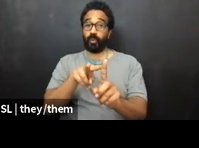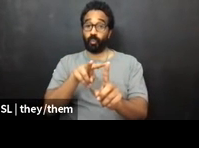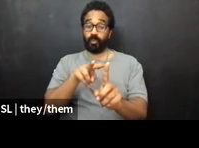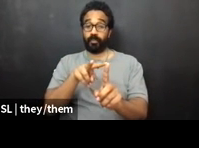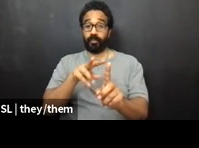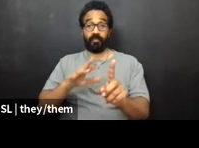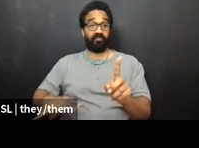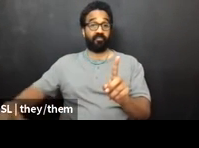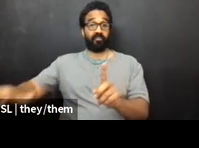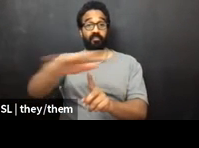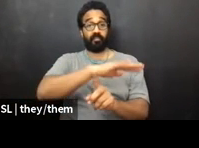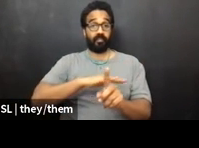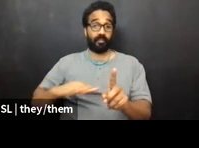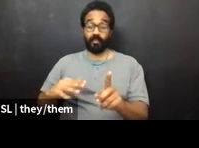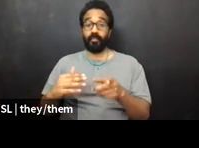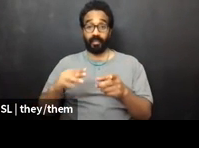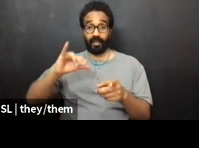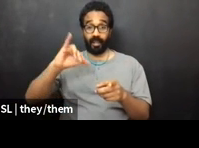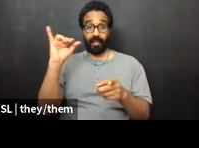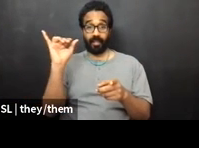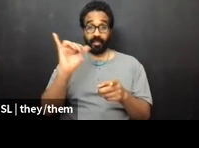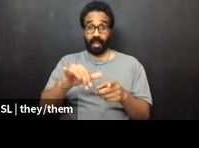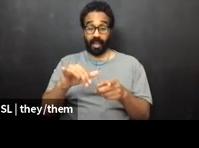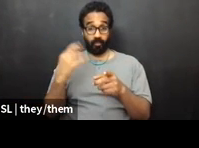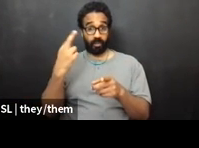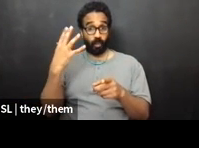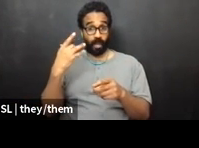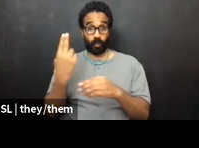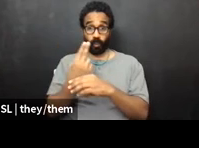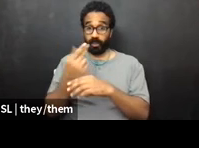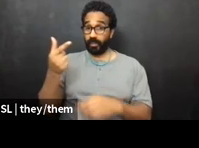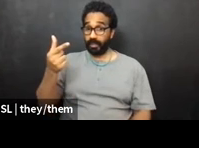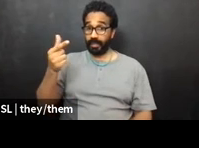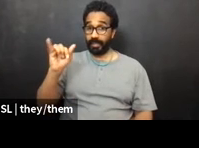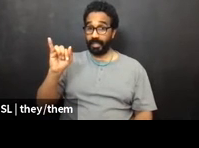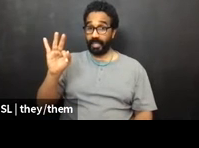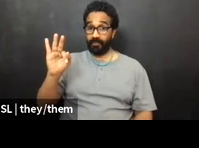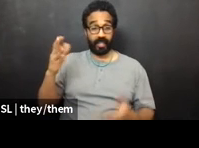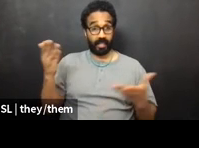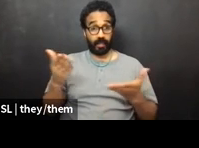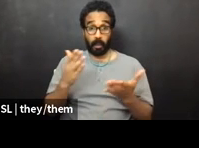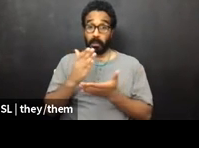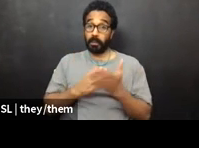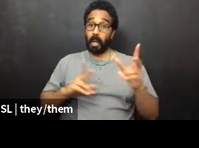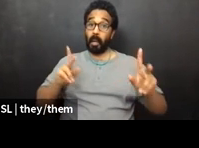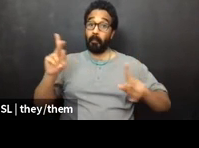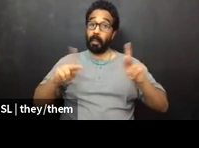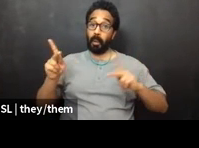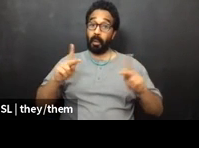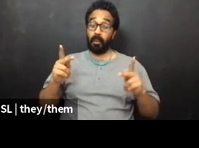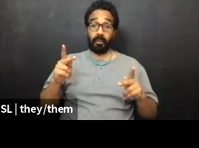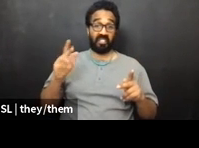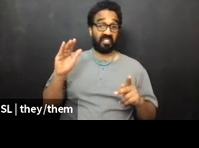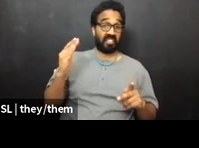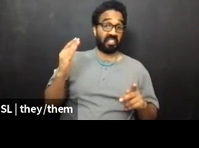how they ask questions of their world. And the reason why I have this GIF here is because there are people who sort of can disregard